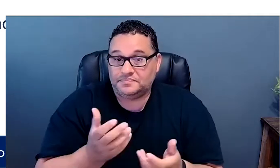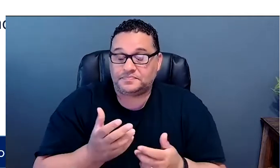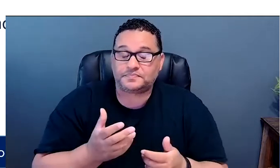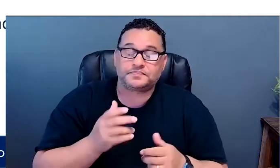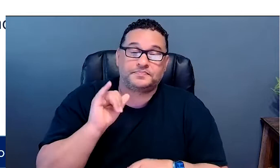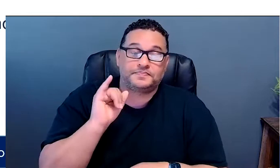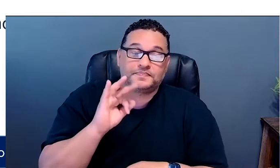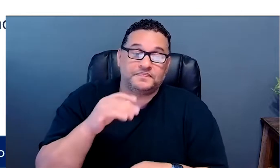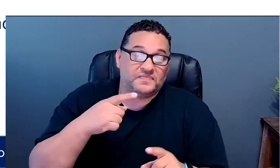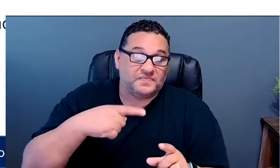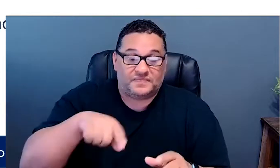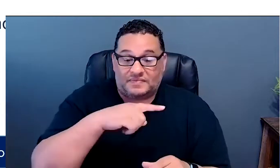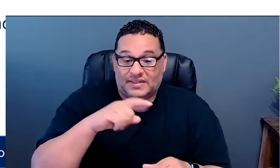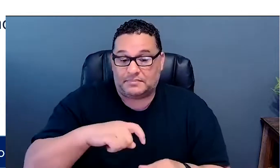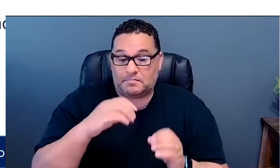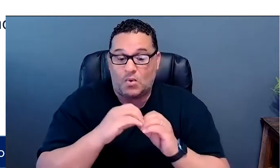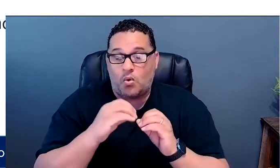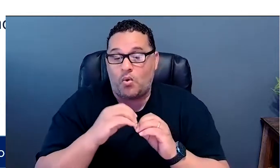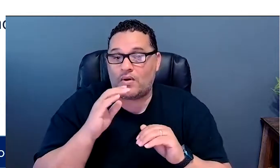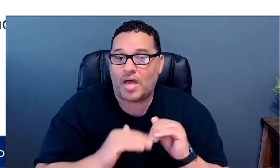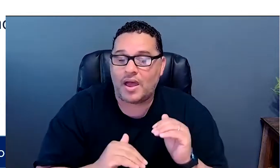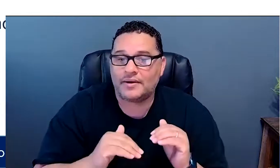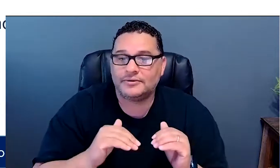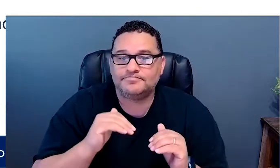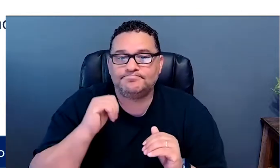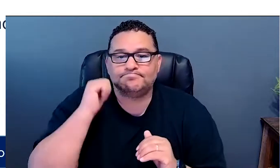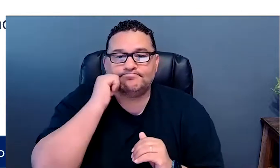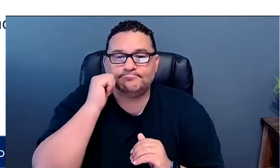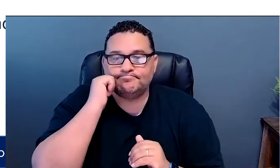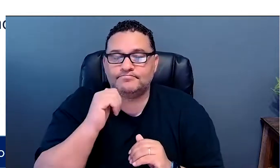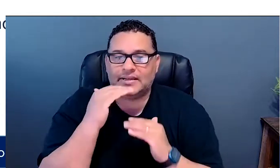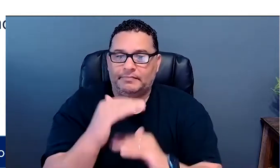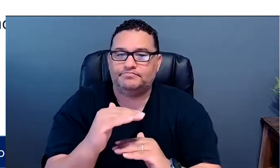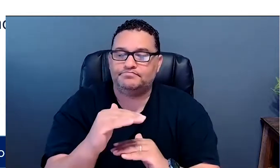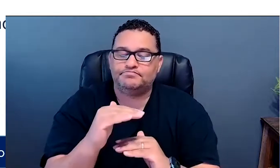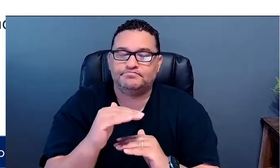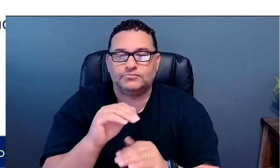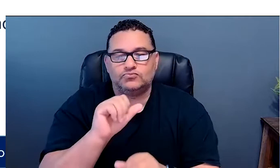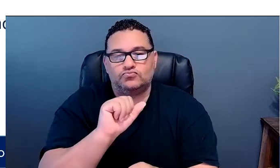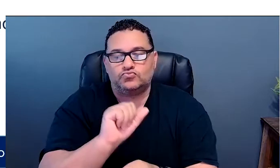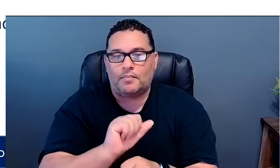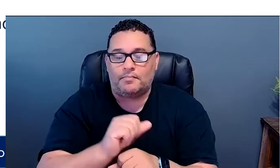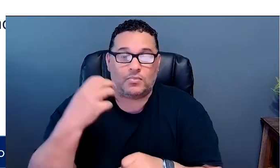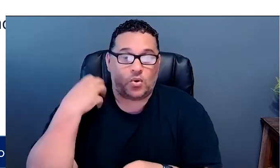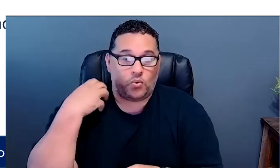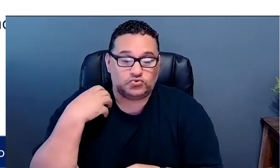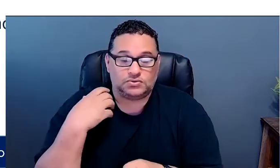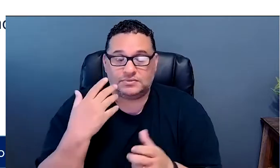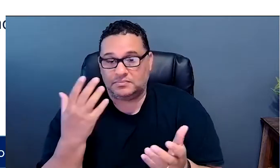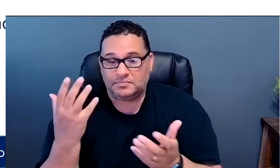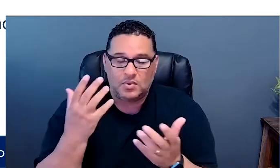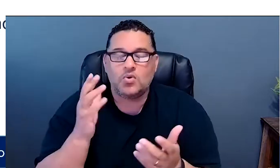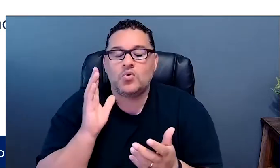more than the usual limit of job coaching, we will approach